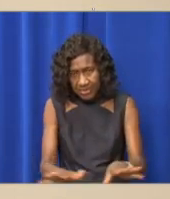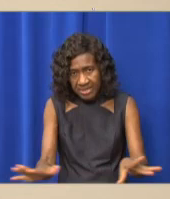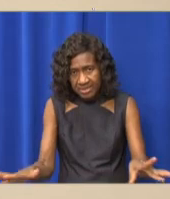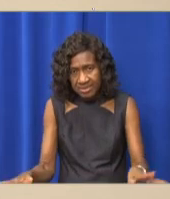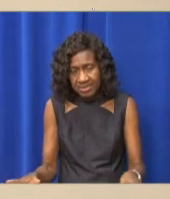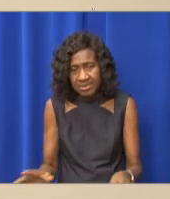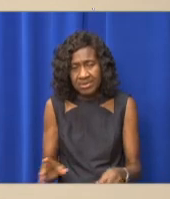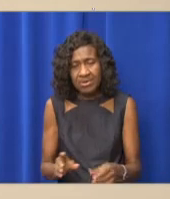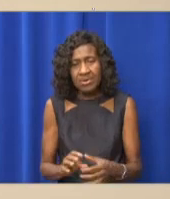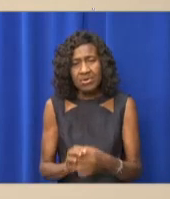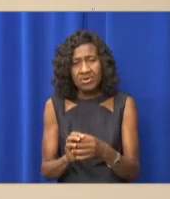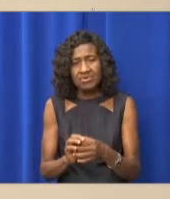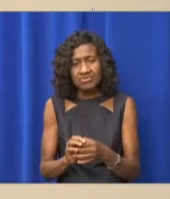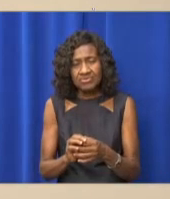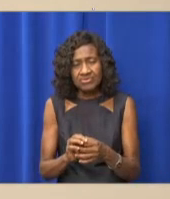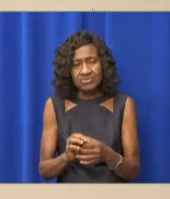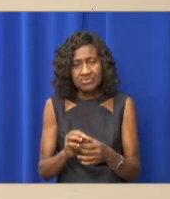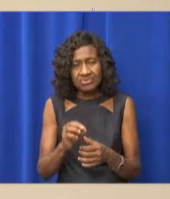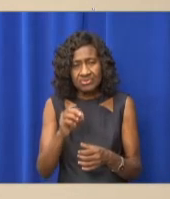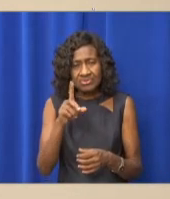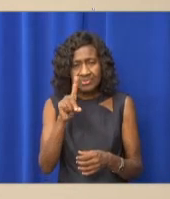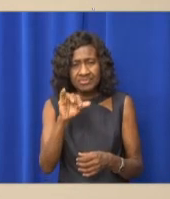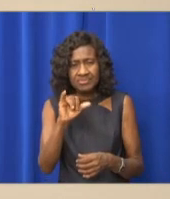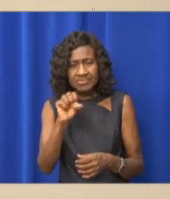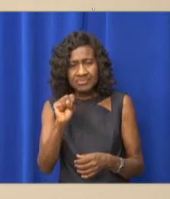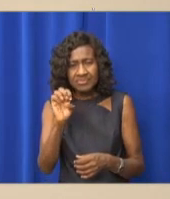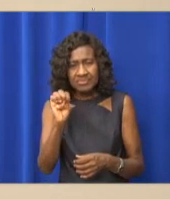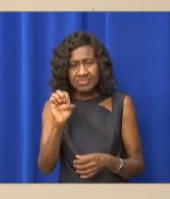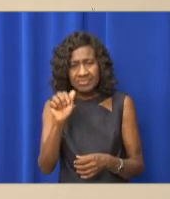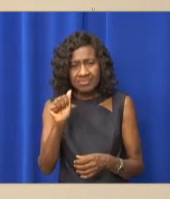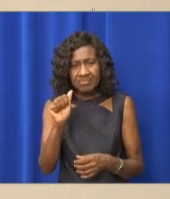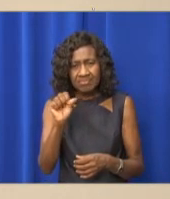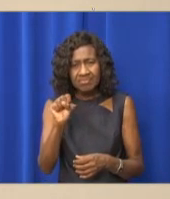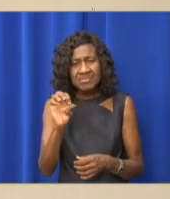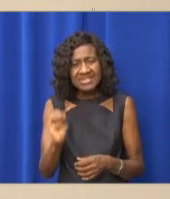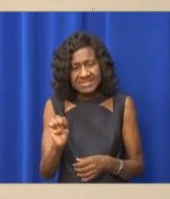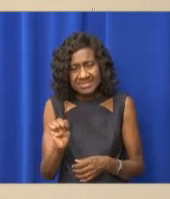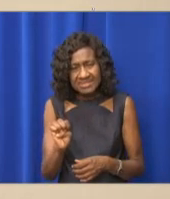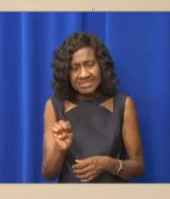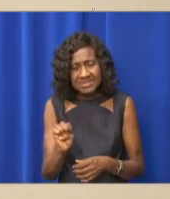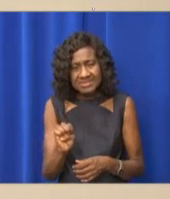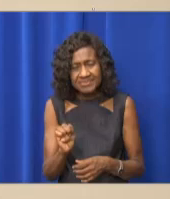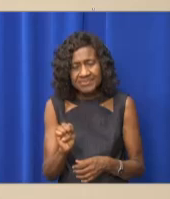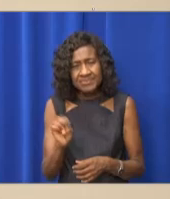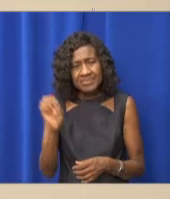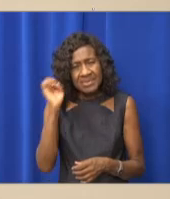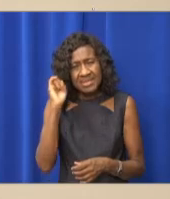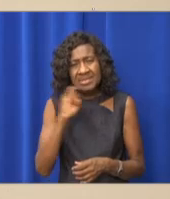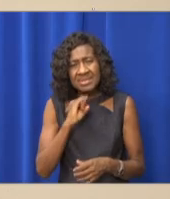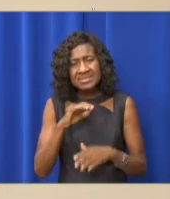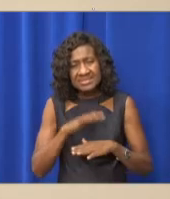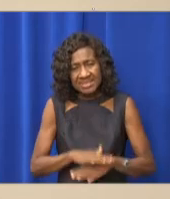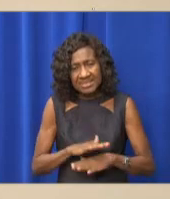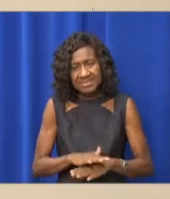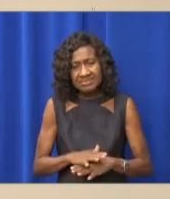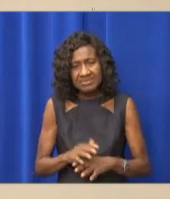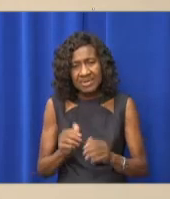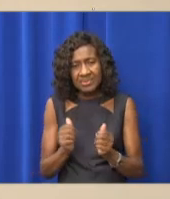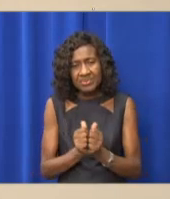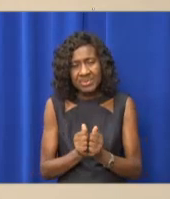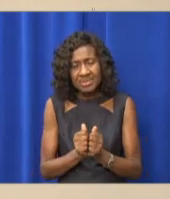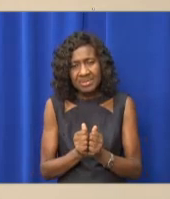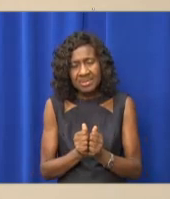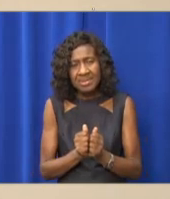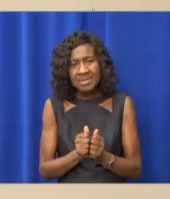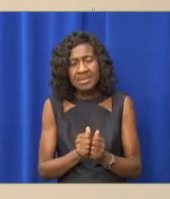diseases. I am entirely satisfied, as is the Attorney General and others who have looked at it, that all of the measures we